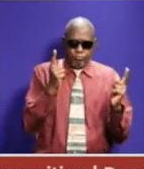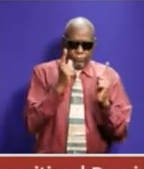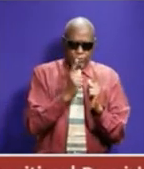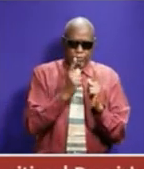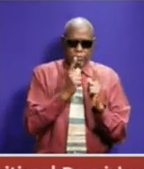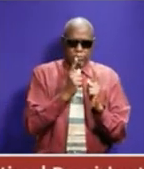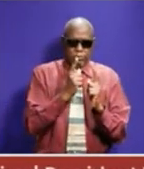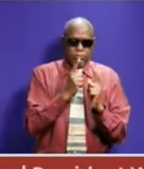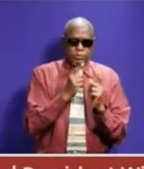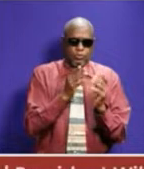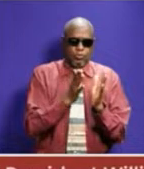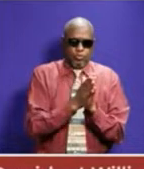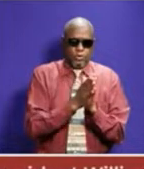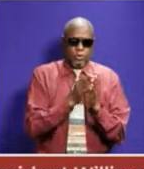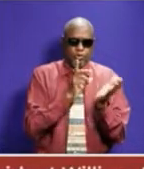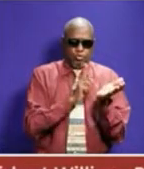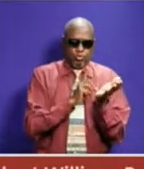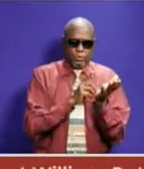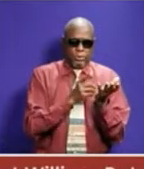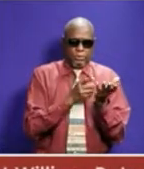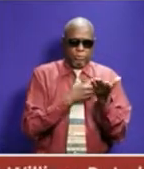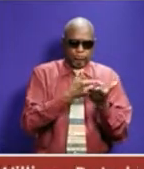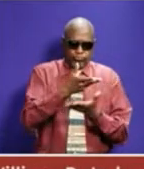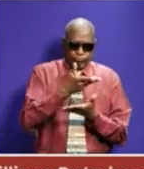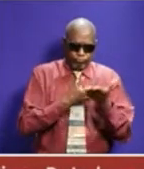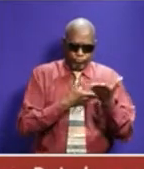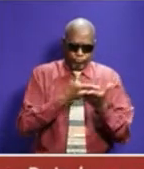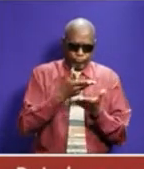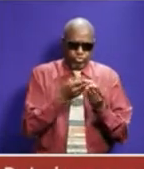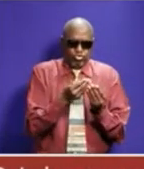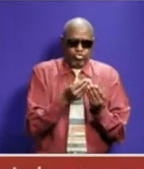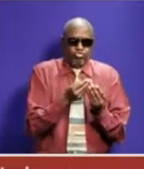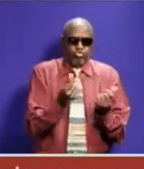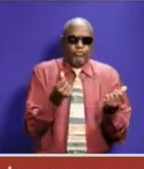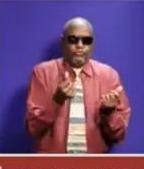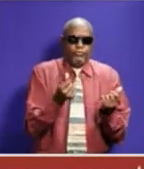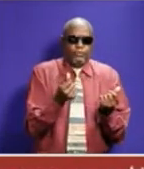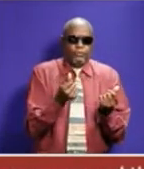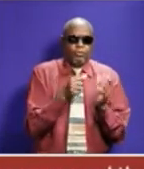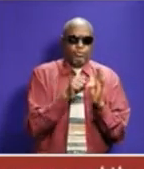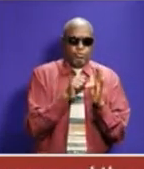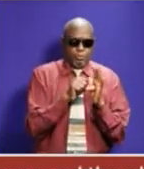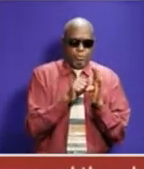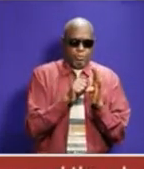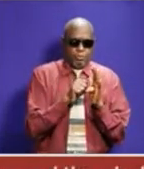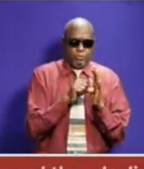we believe that dialogue is the key to resolving the issue rather than